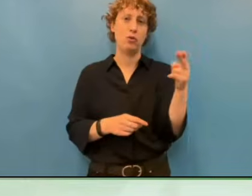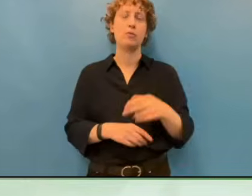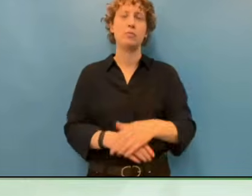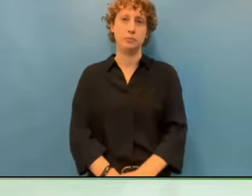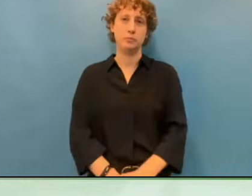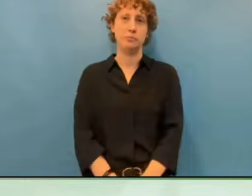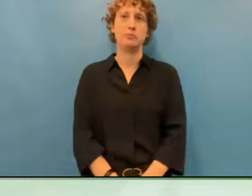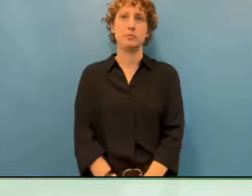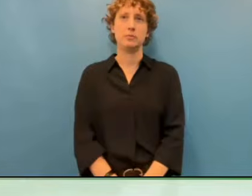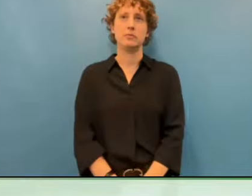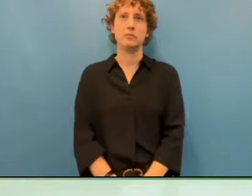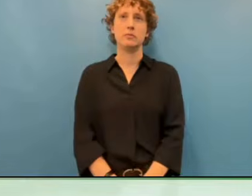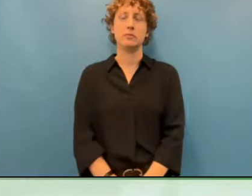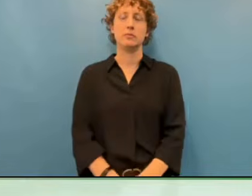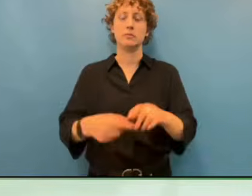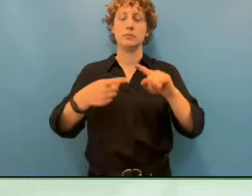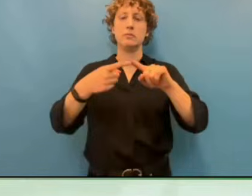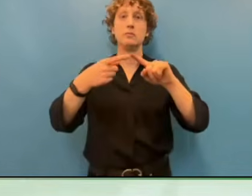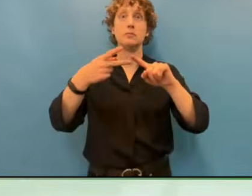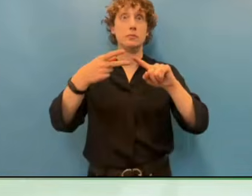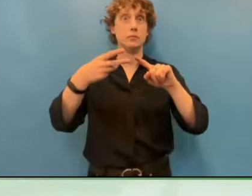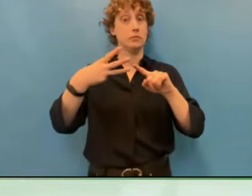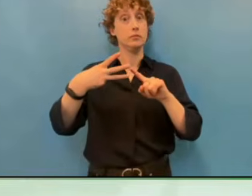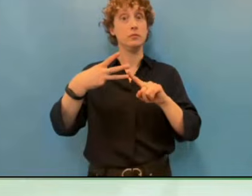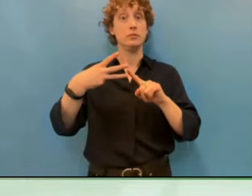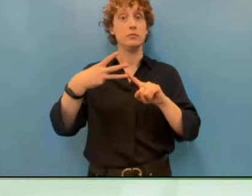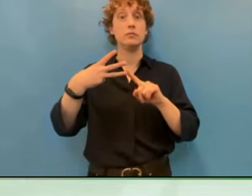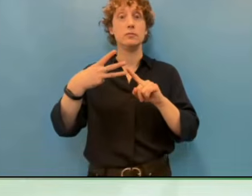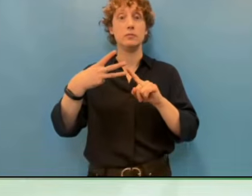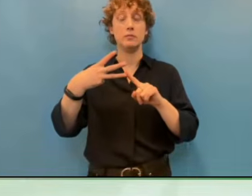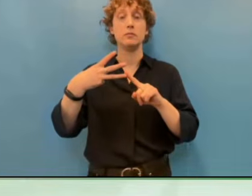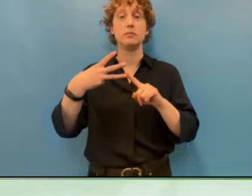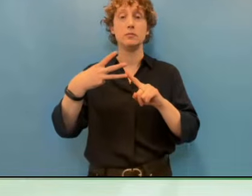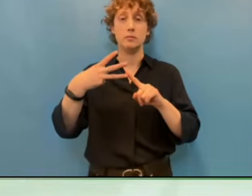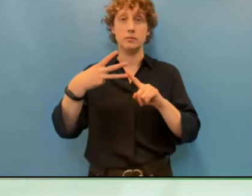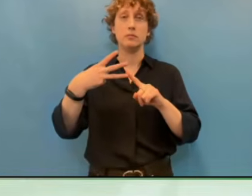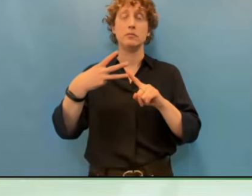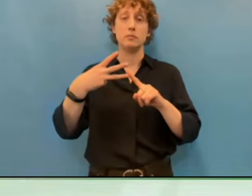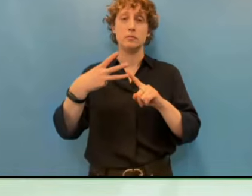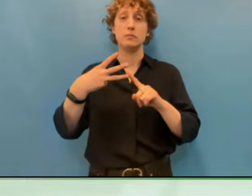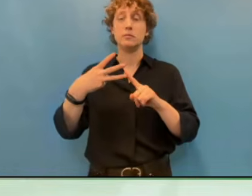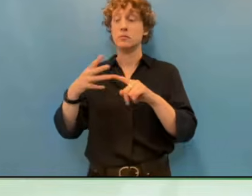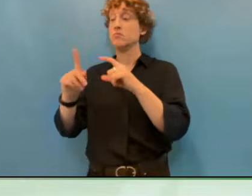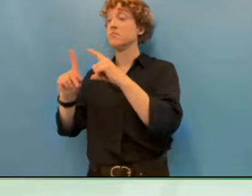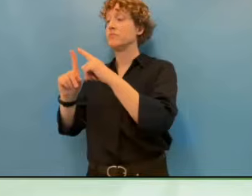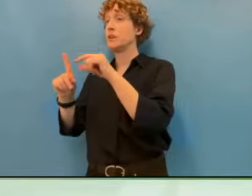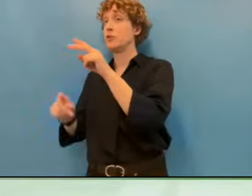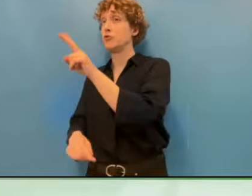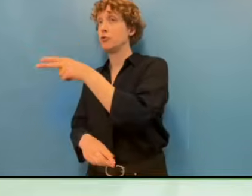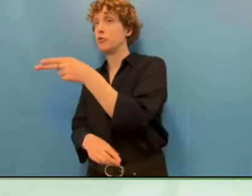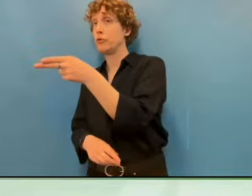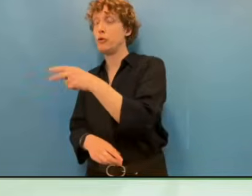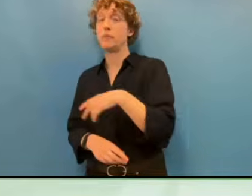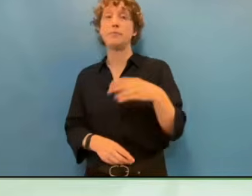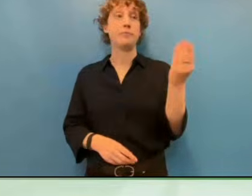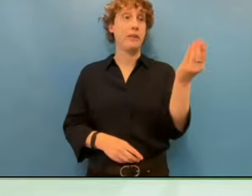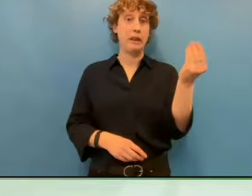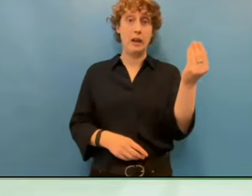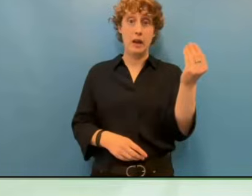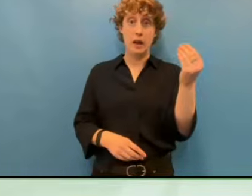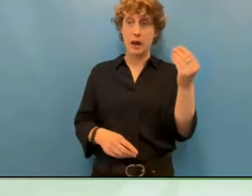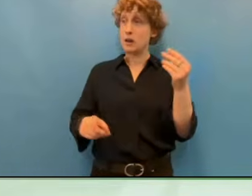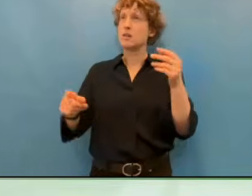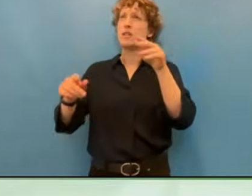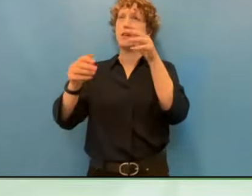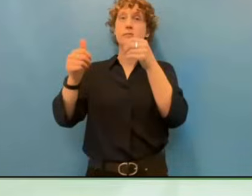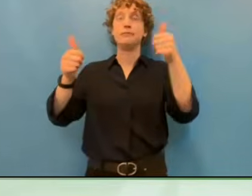is, of course, that digital euro and cash have to be accepted by everybody. And that's about the legal